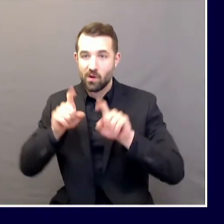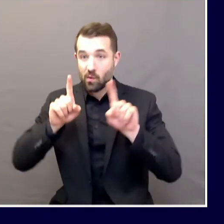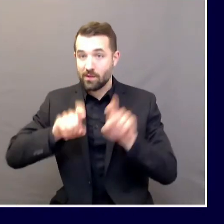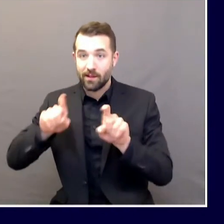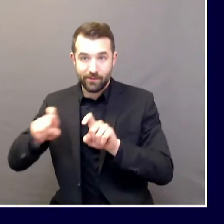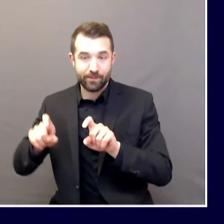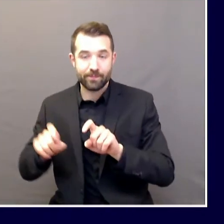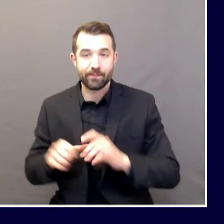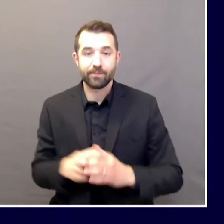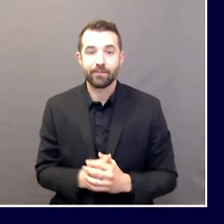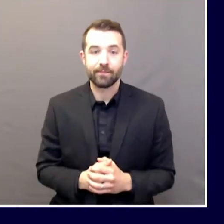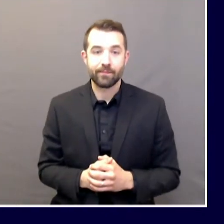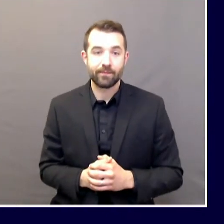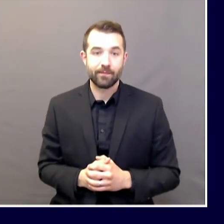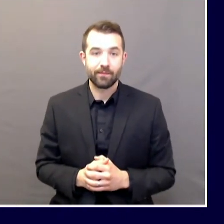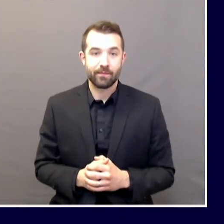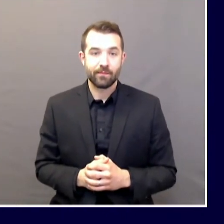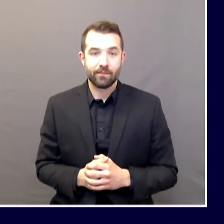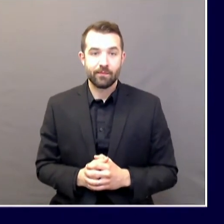100,000 people in the state.